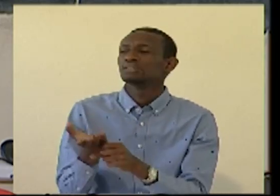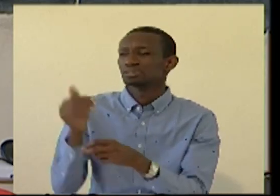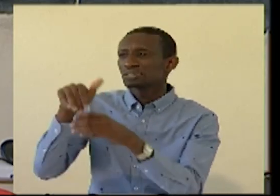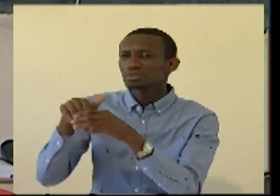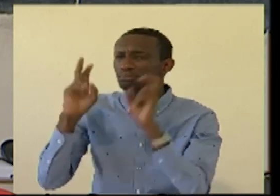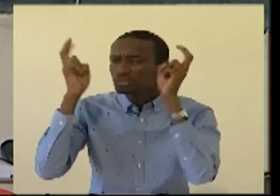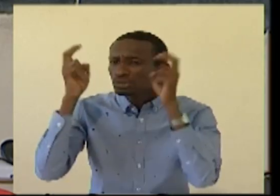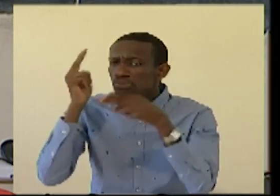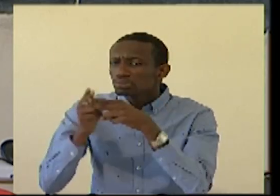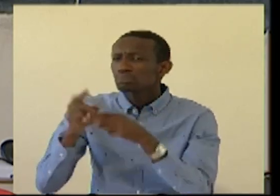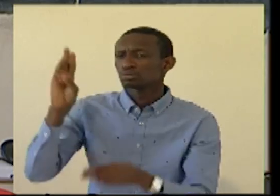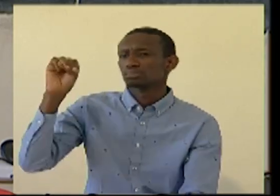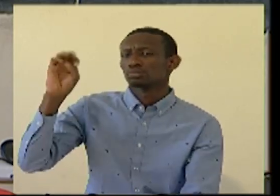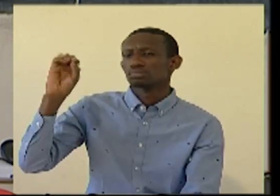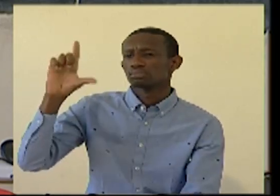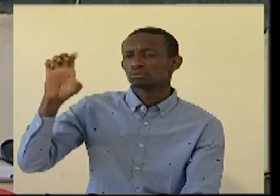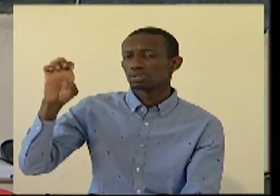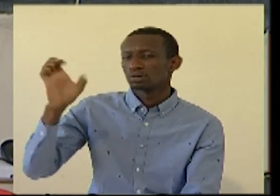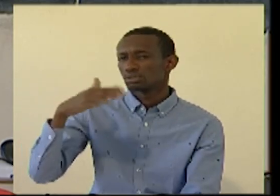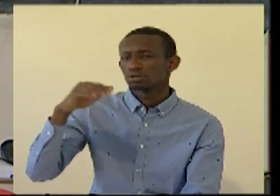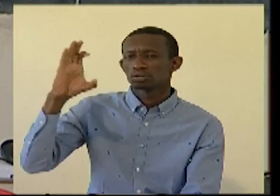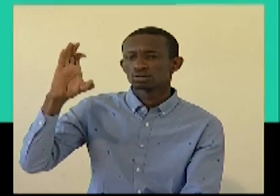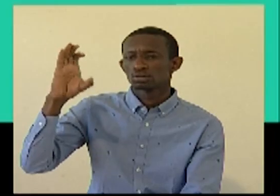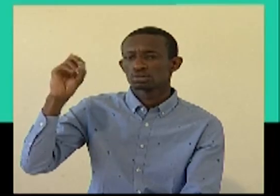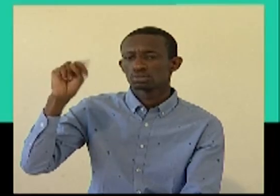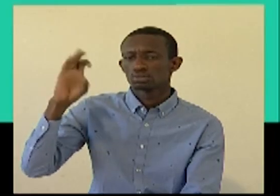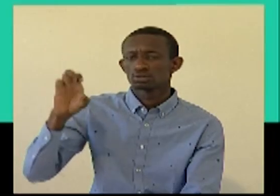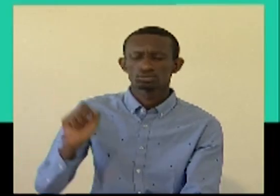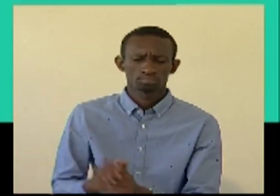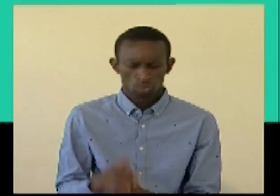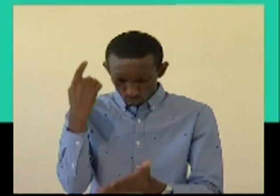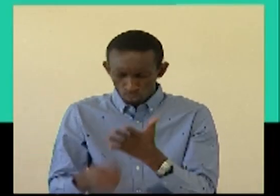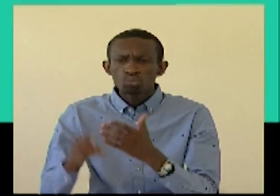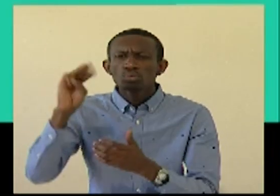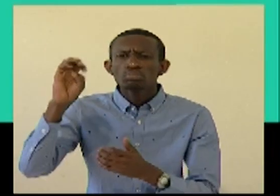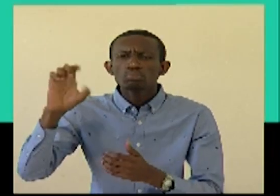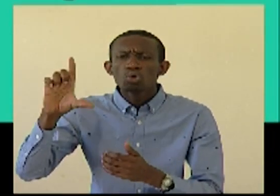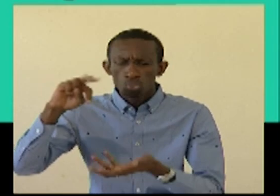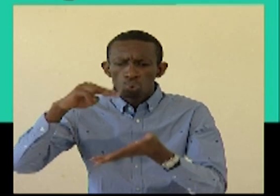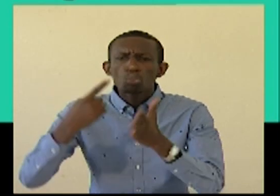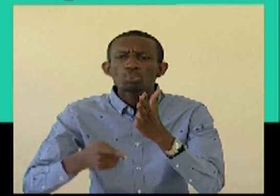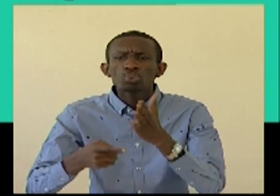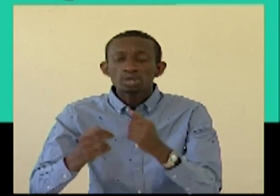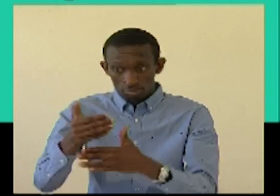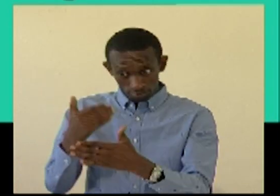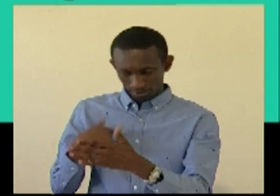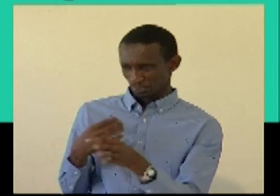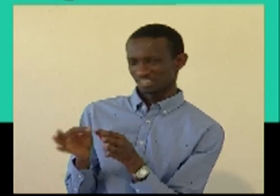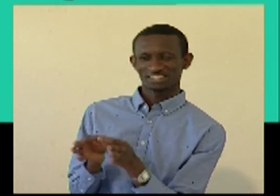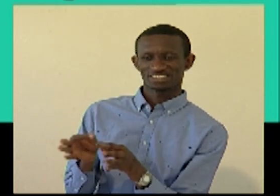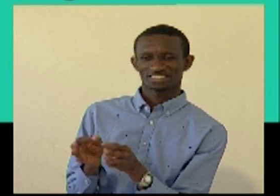concept. So, what is a mole? Before I explain what a mole